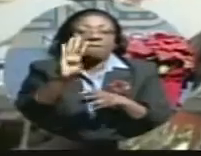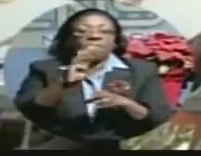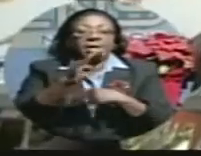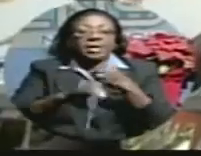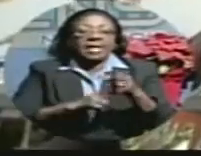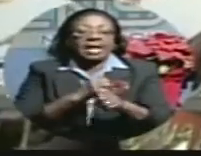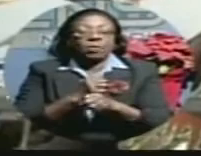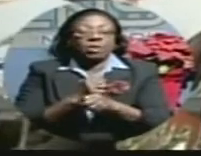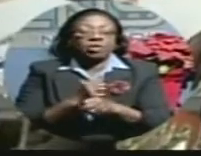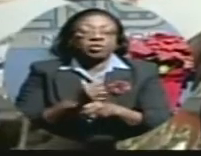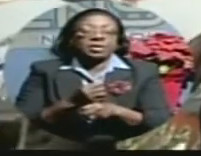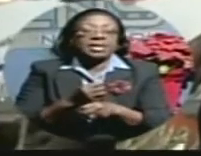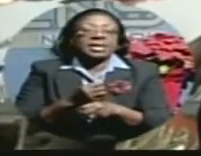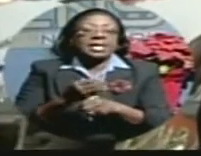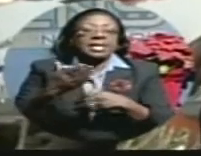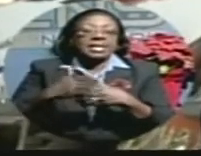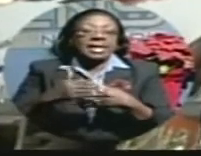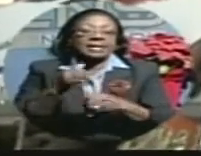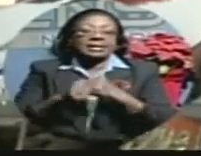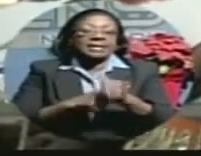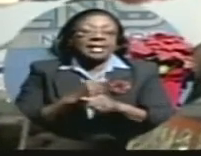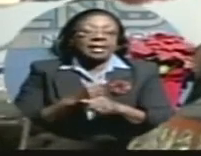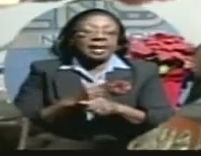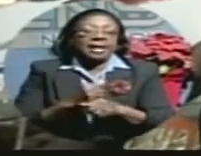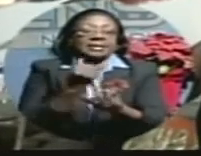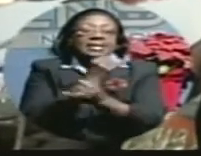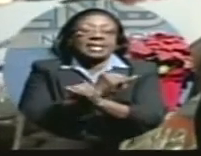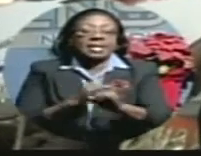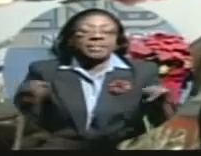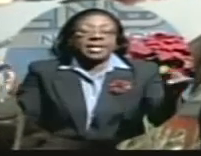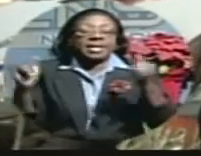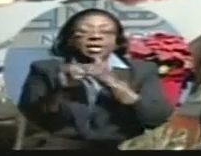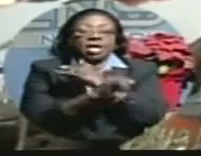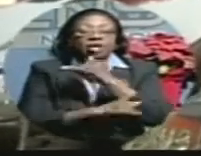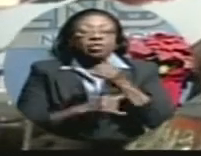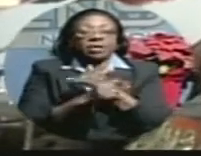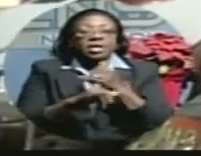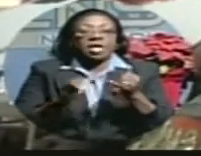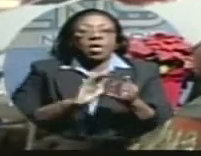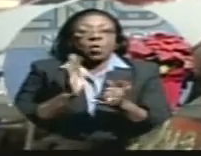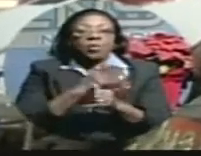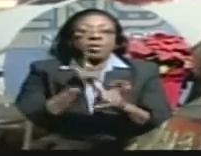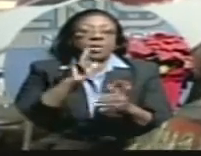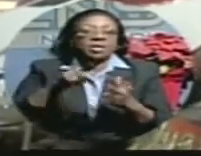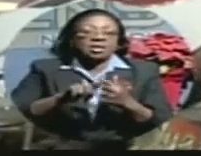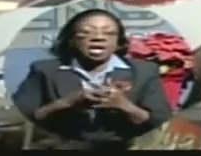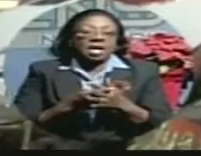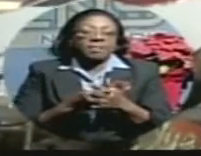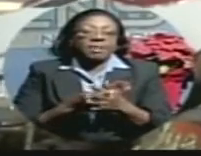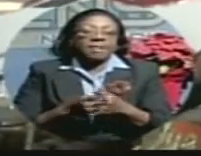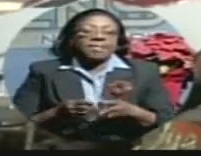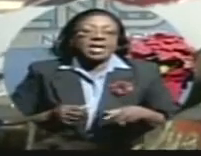an independent country, it would only be fitting that we start by paying tribute to our head of state,